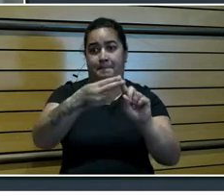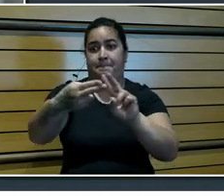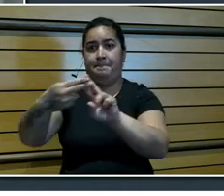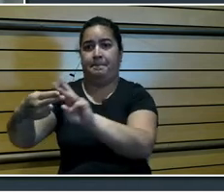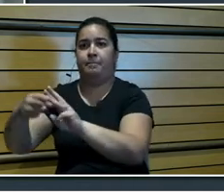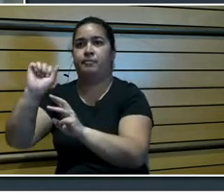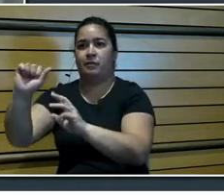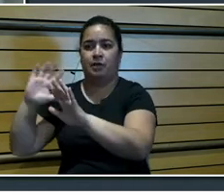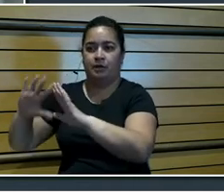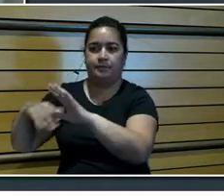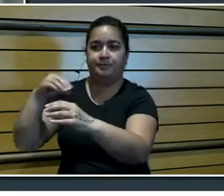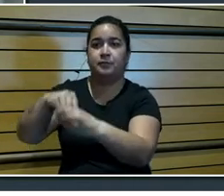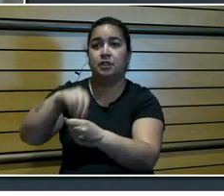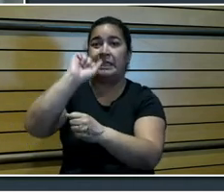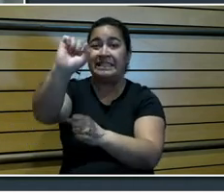Moananui.